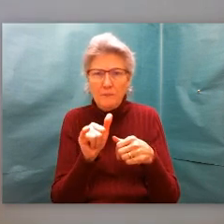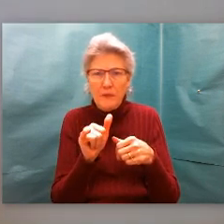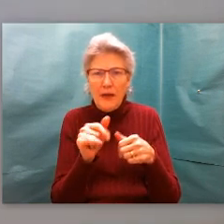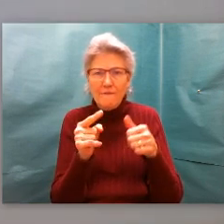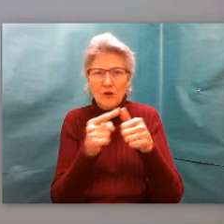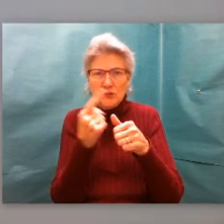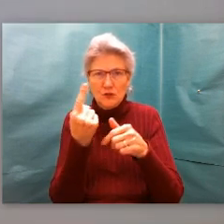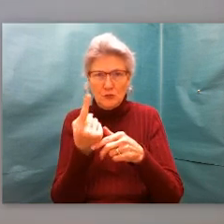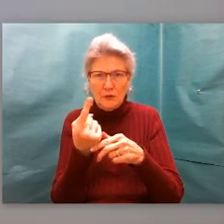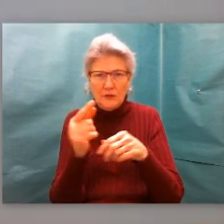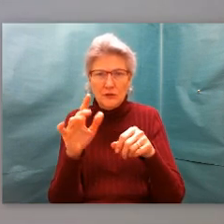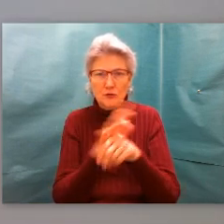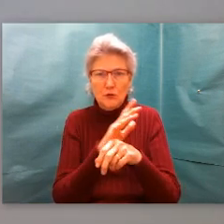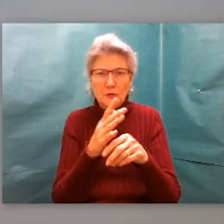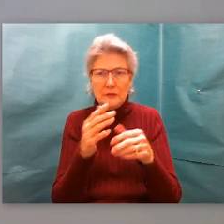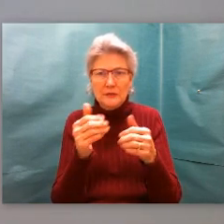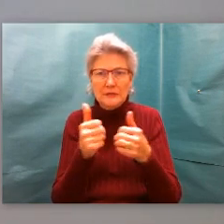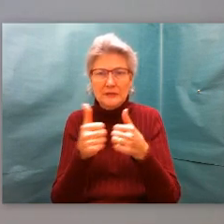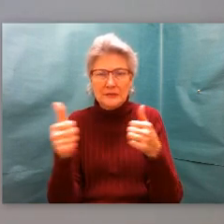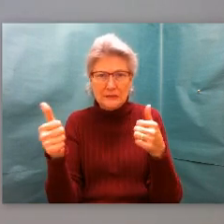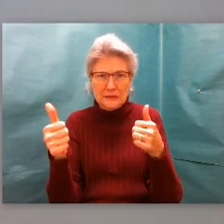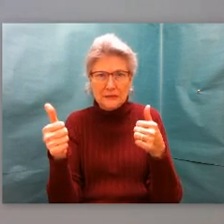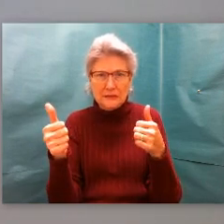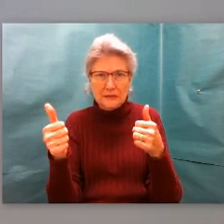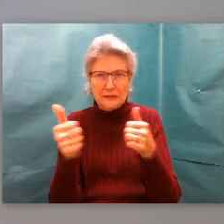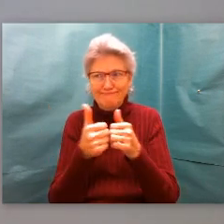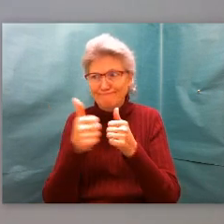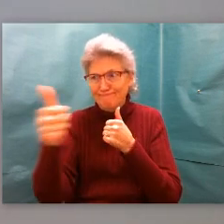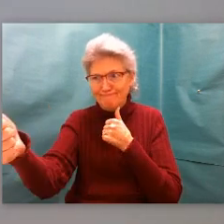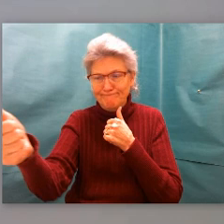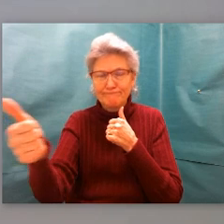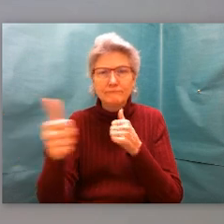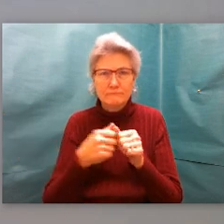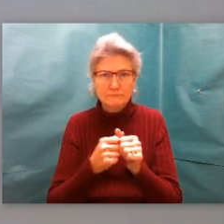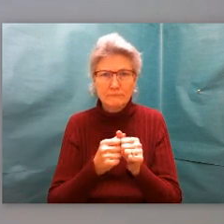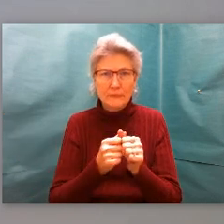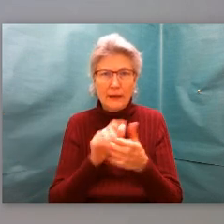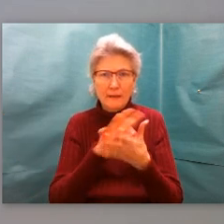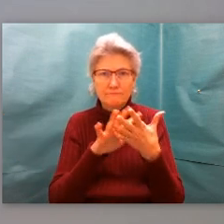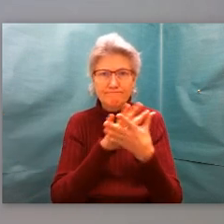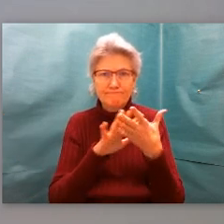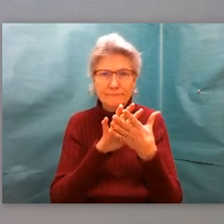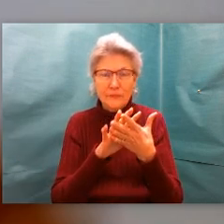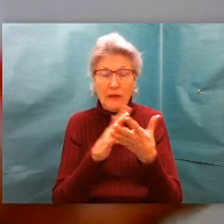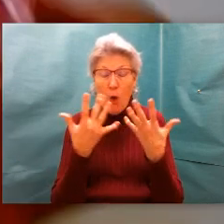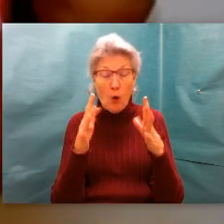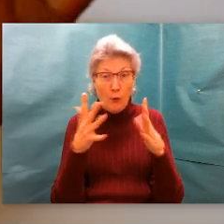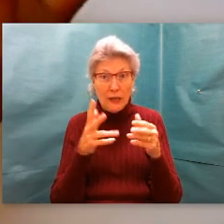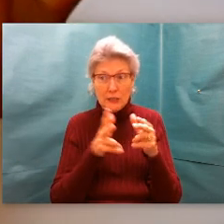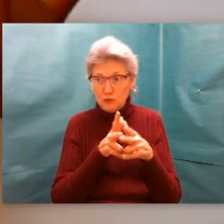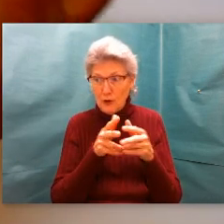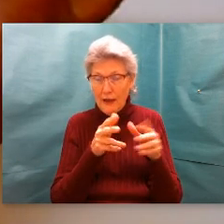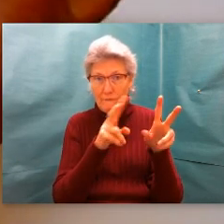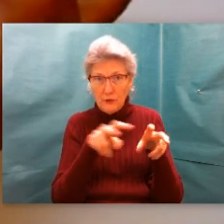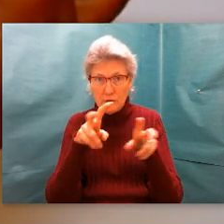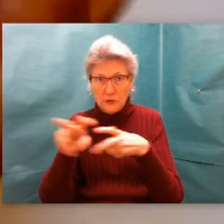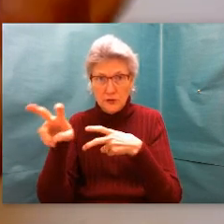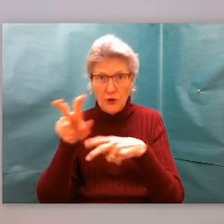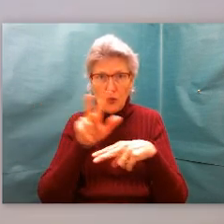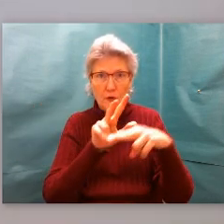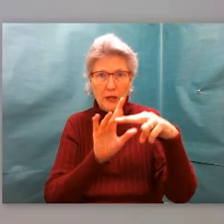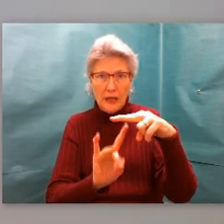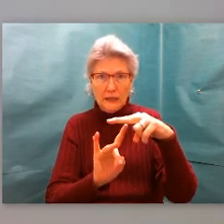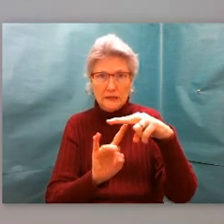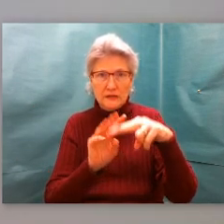model for the total distance. And then I'm going to shade in that distance that they've already traveled, which I see is 3/8